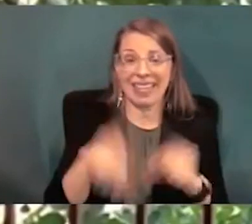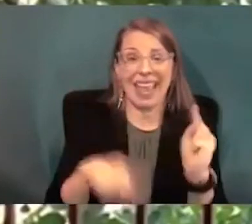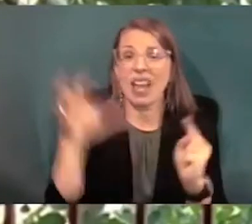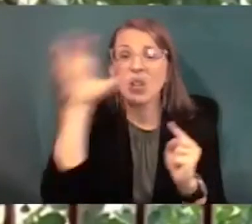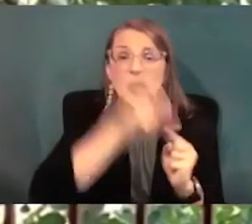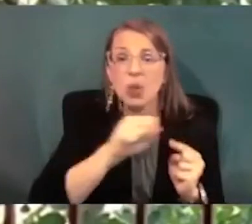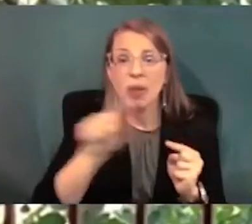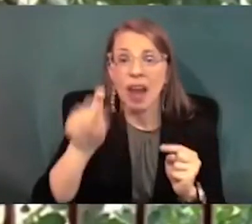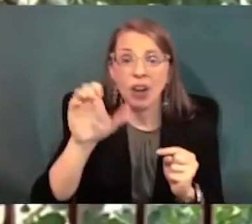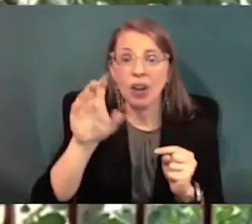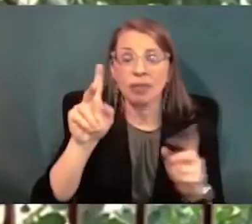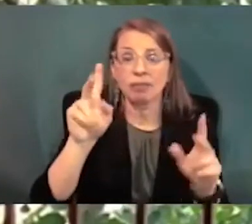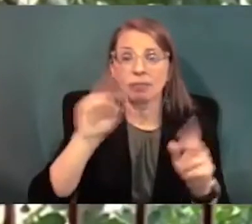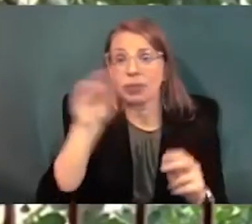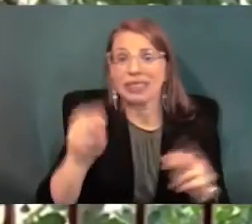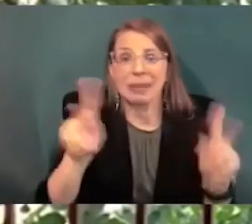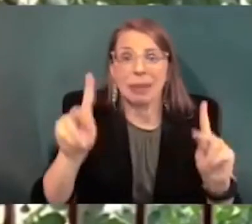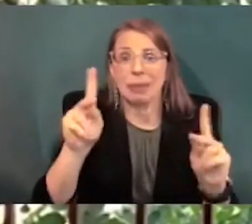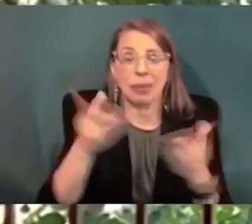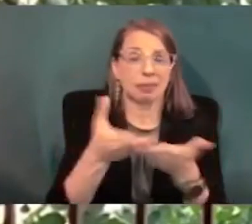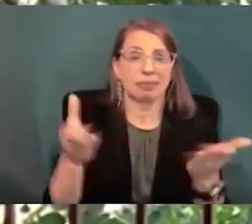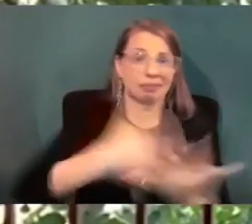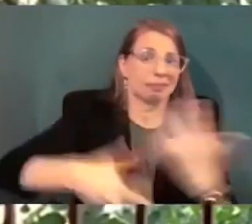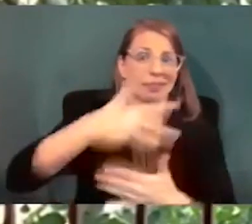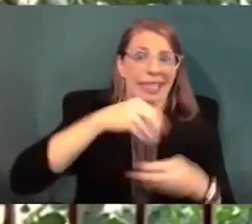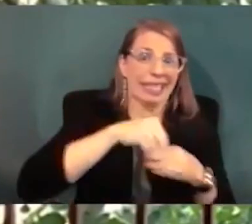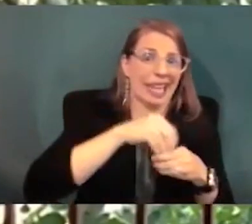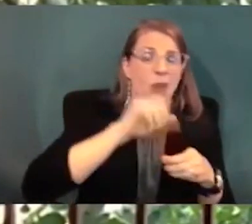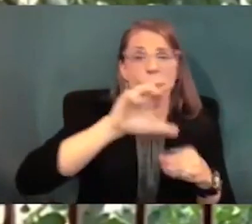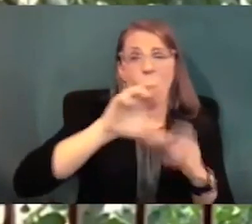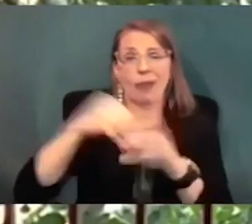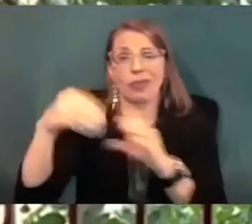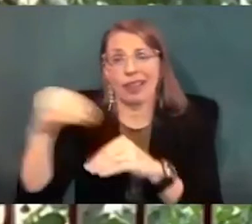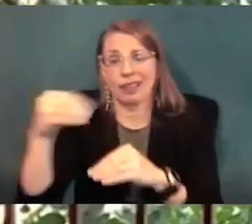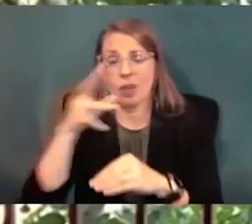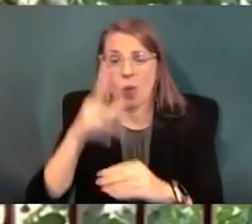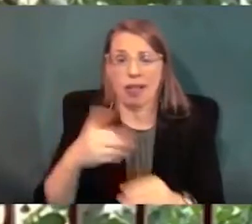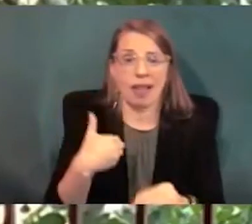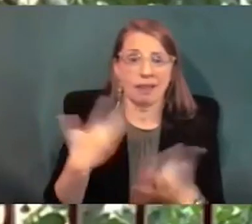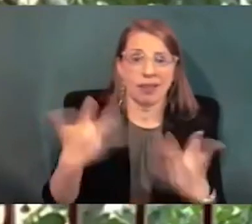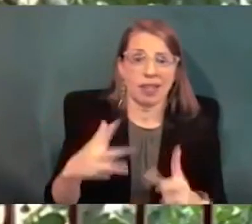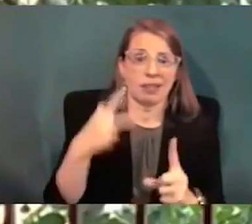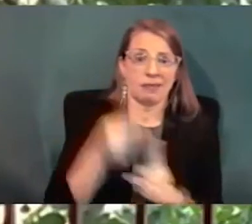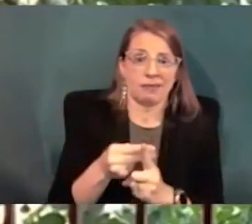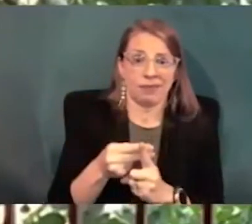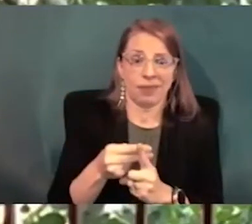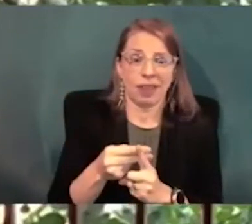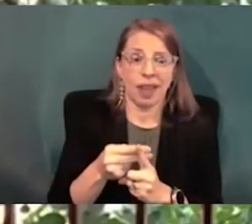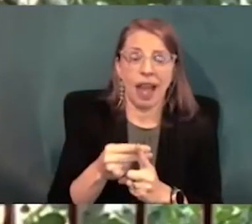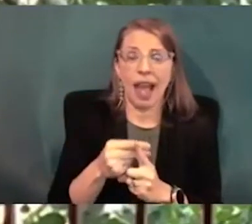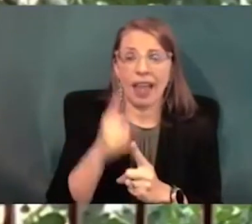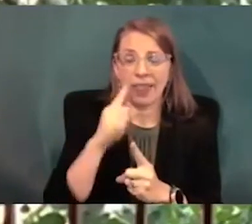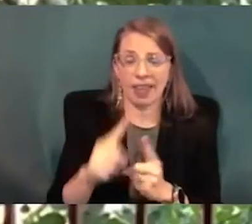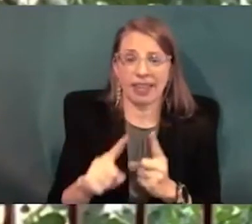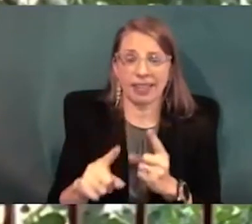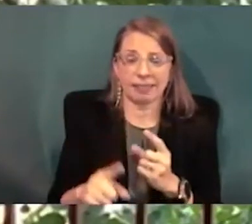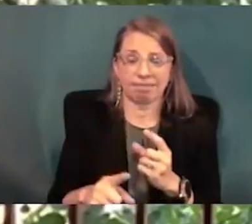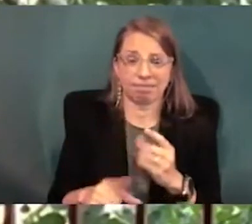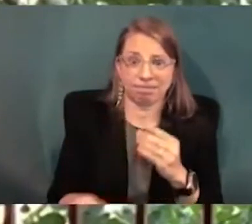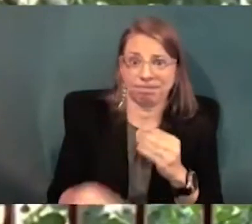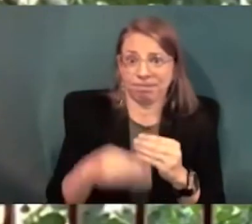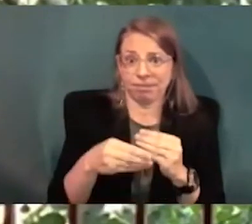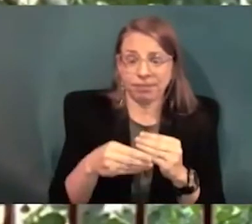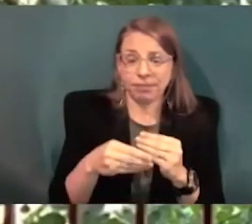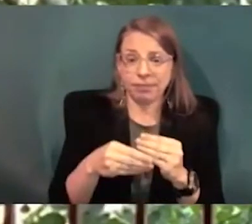people in any situation where you are, especially indoors, are going to be vaccinated. So I think it's just more added protection, and you have to understand the risk